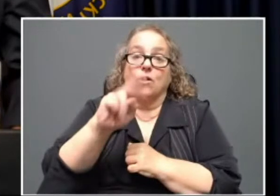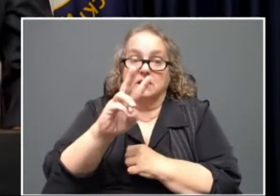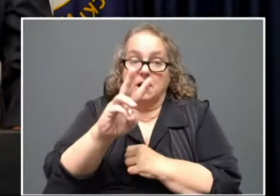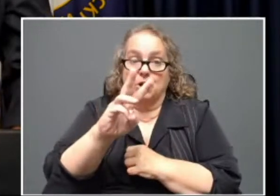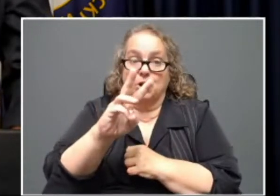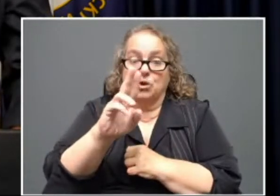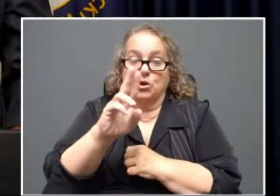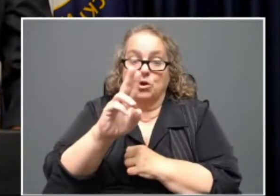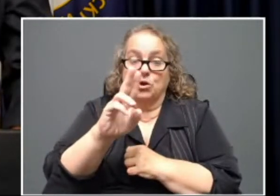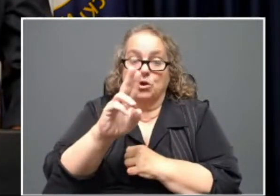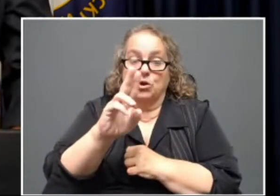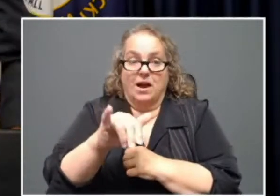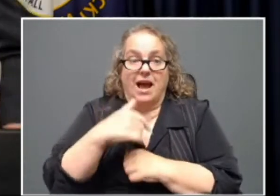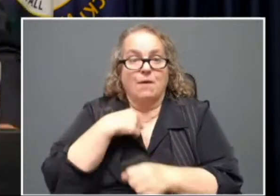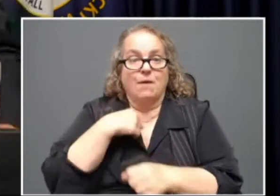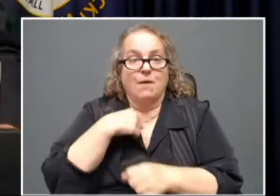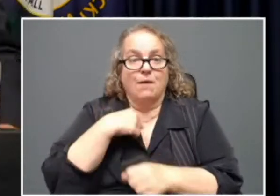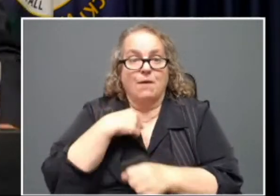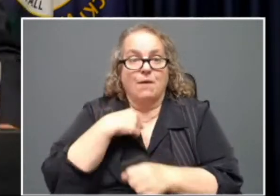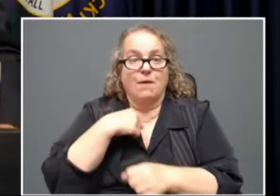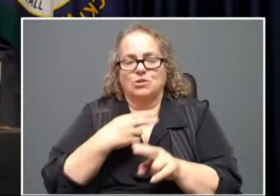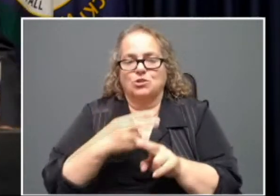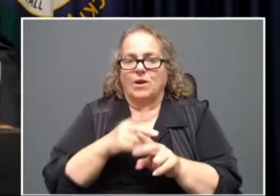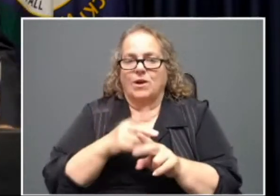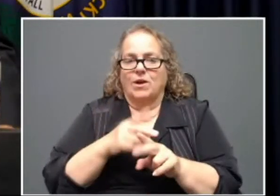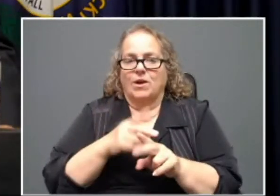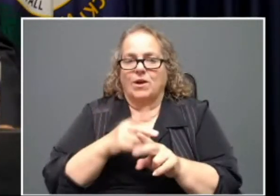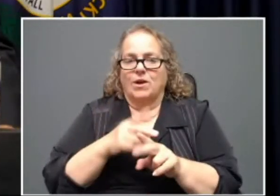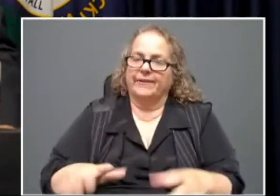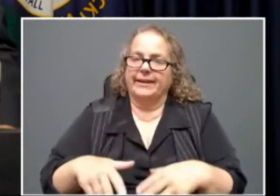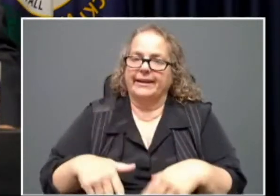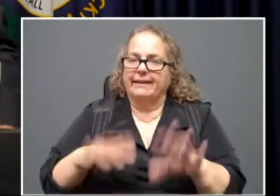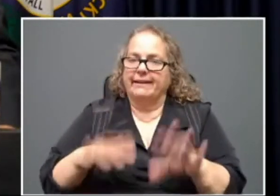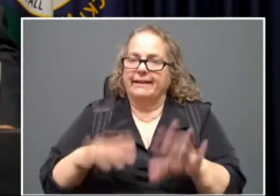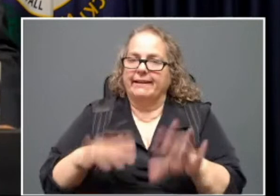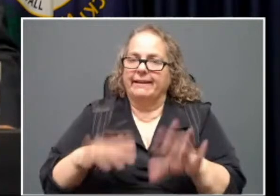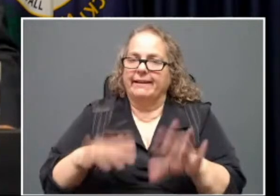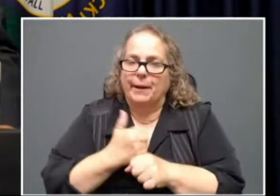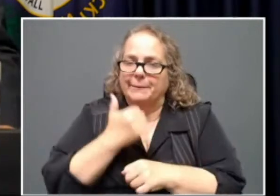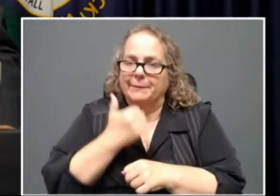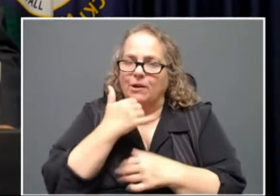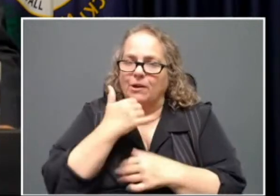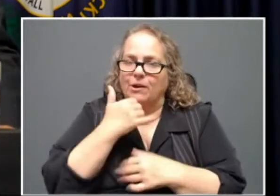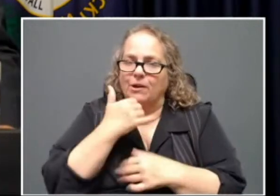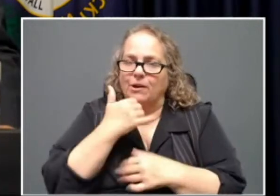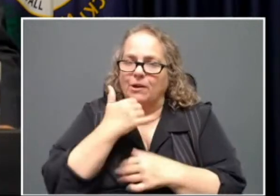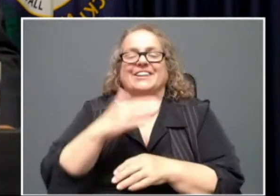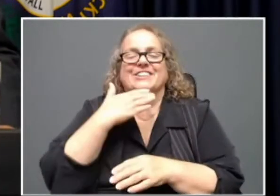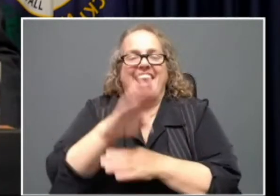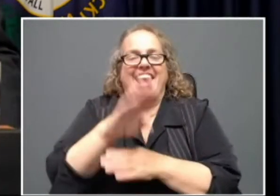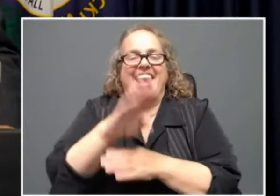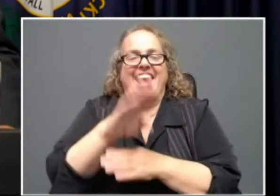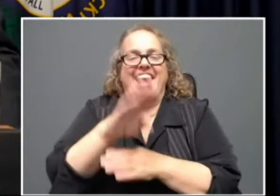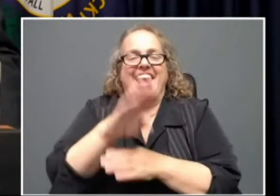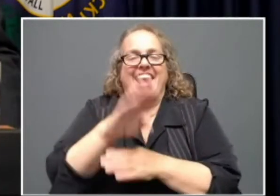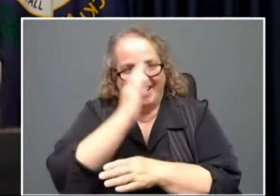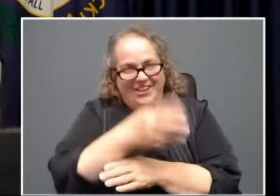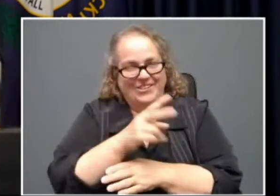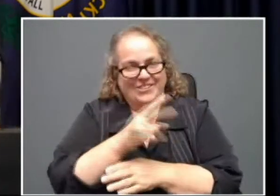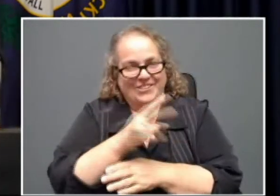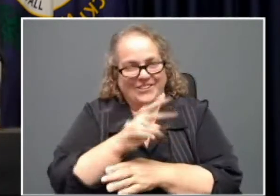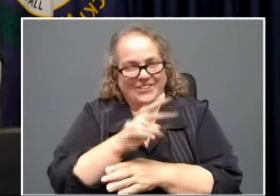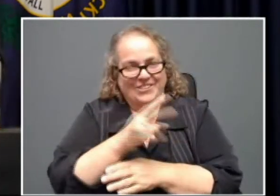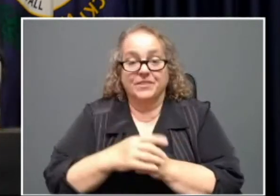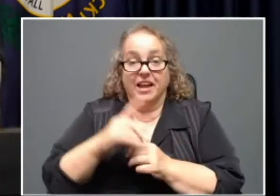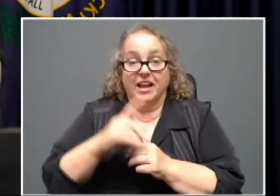short answers, and I already blew that. Good afternoon, Governor. Hello, Virginia. Governor, I've talked to